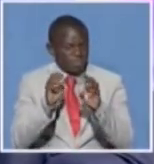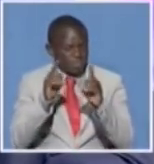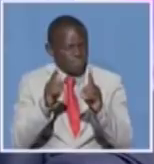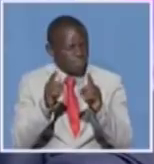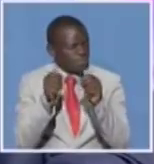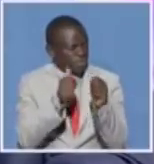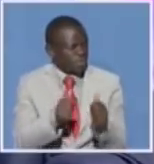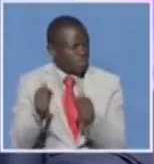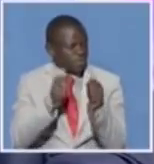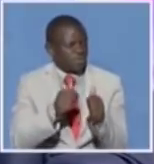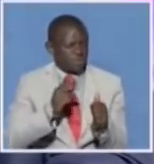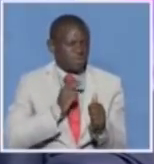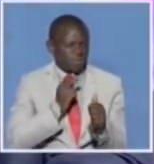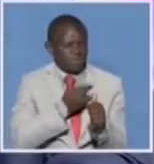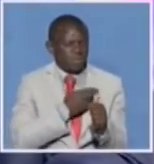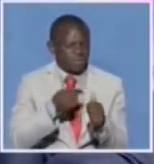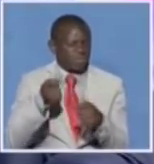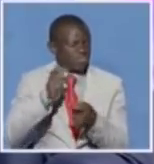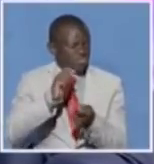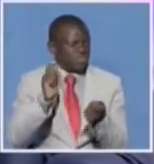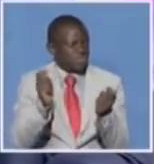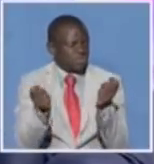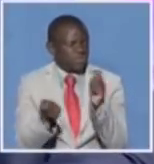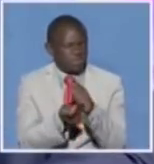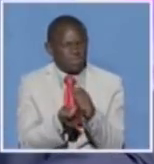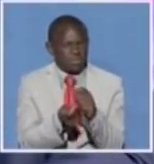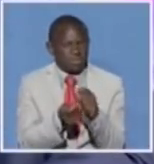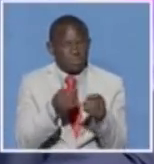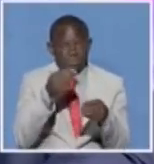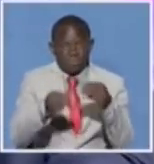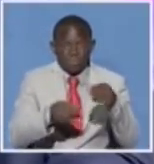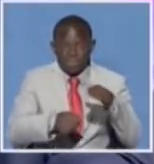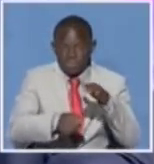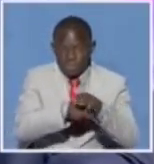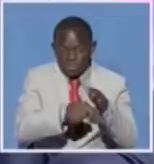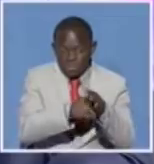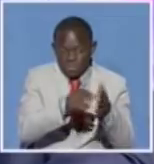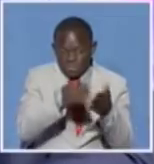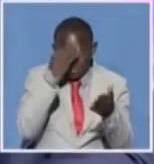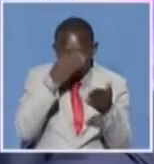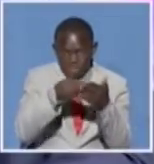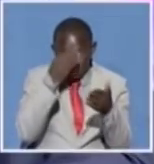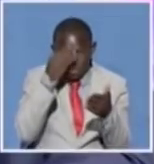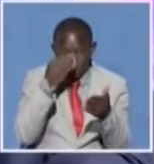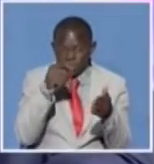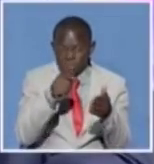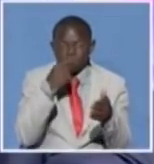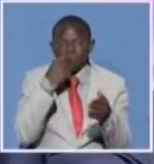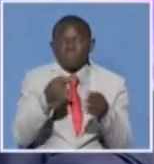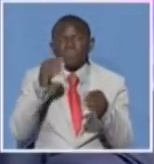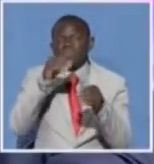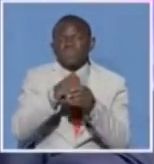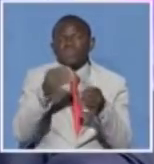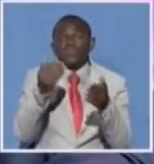issue of tuition into account to ensure that we regulate it and we manage